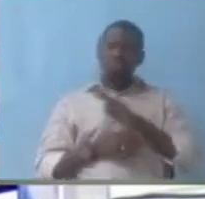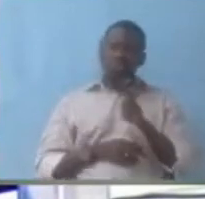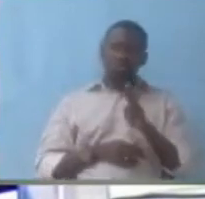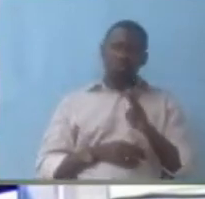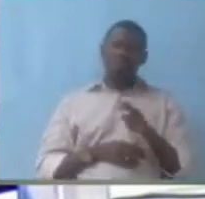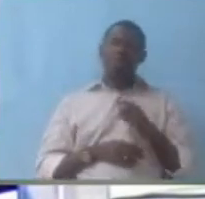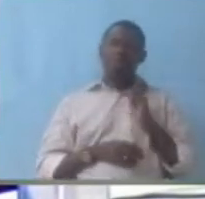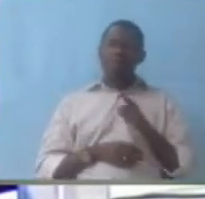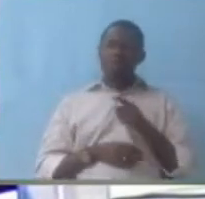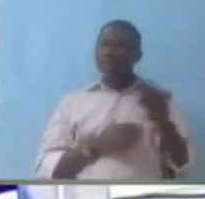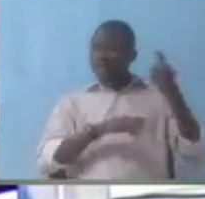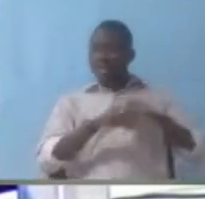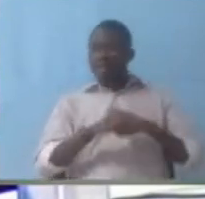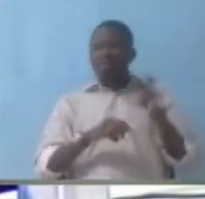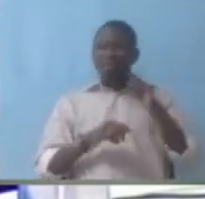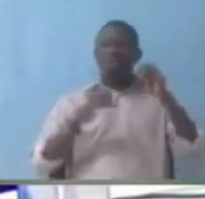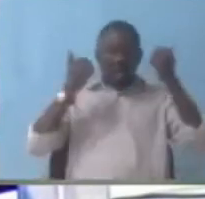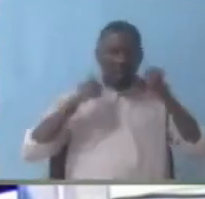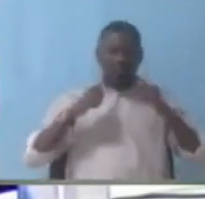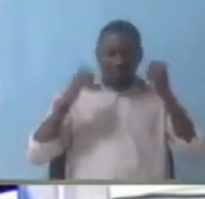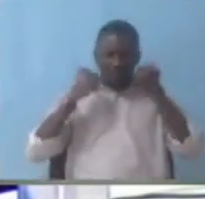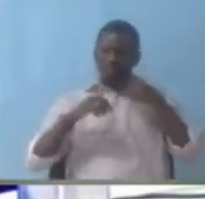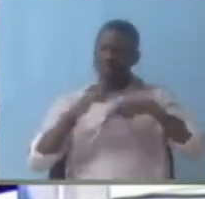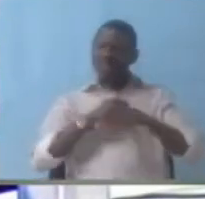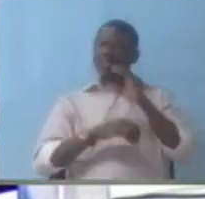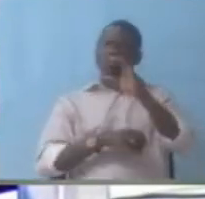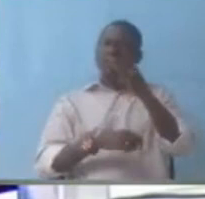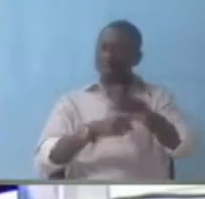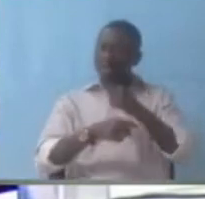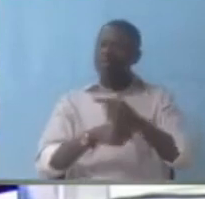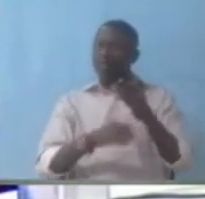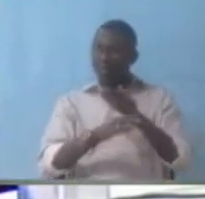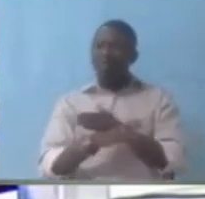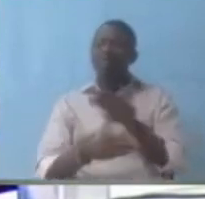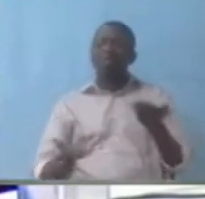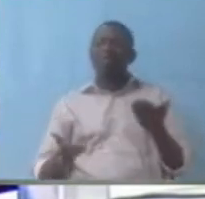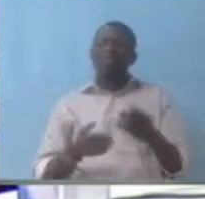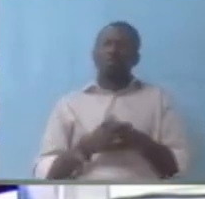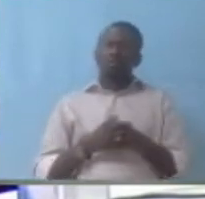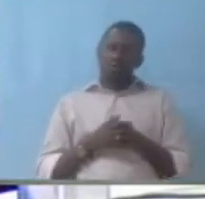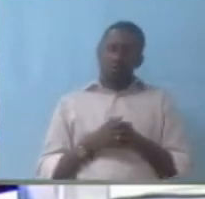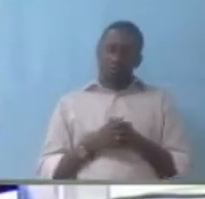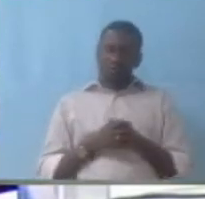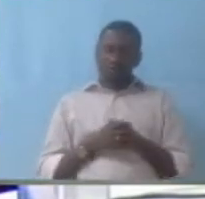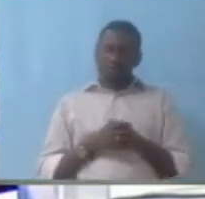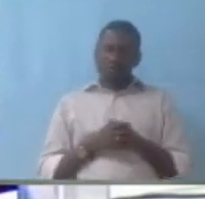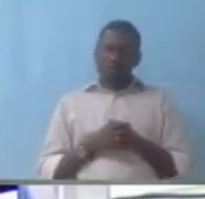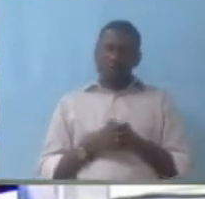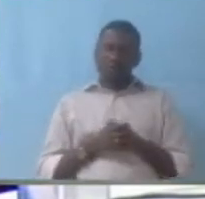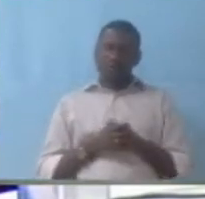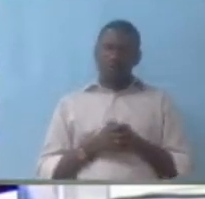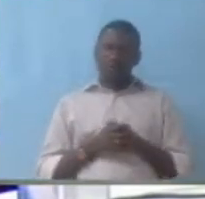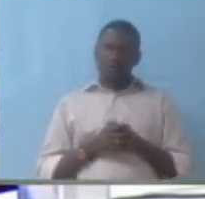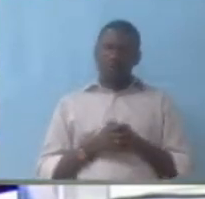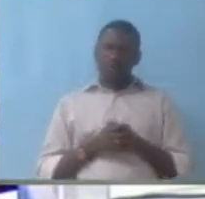what was operating in this country? Comment aman jari fan kafu kalundo kadun lundo fana la munen luati anin luata mandinya.